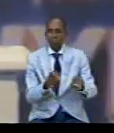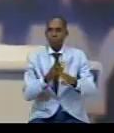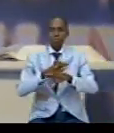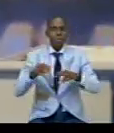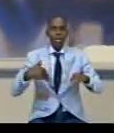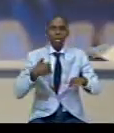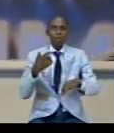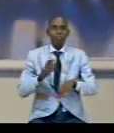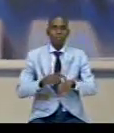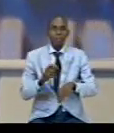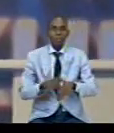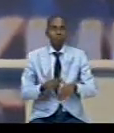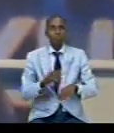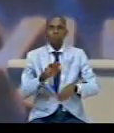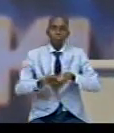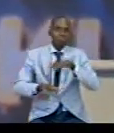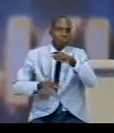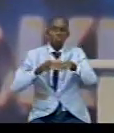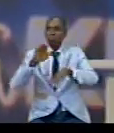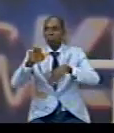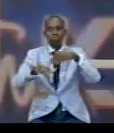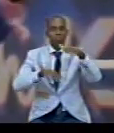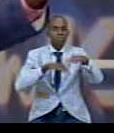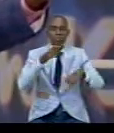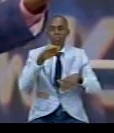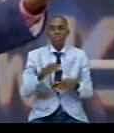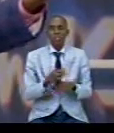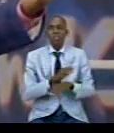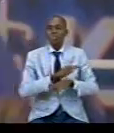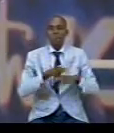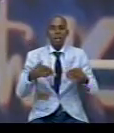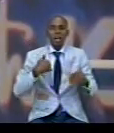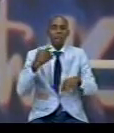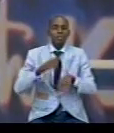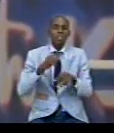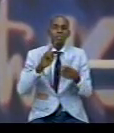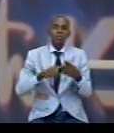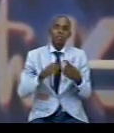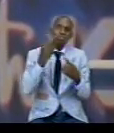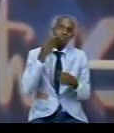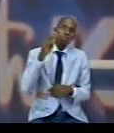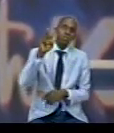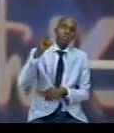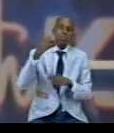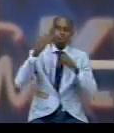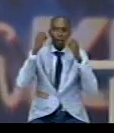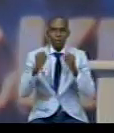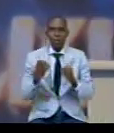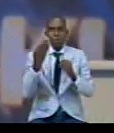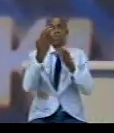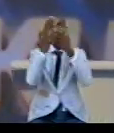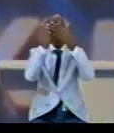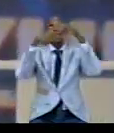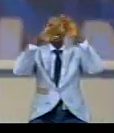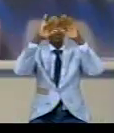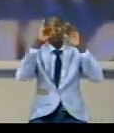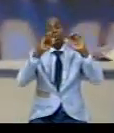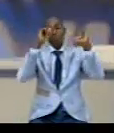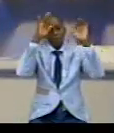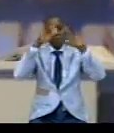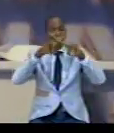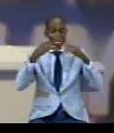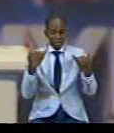have time to behold the power of the Heavenly Father. But tonight it says,